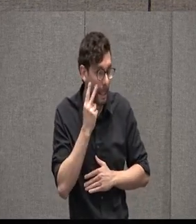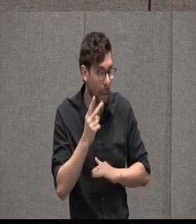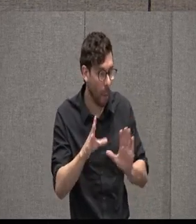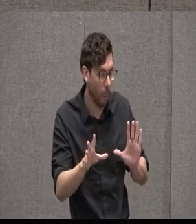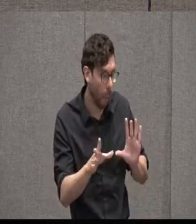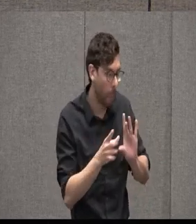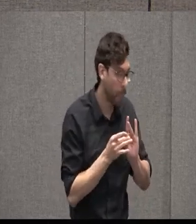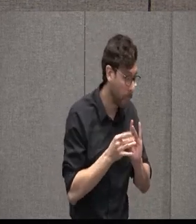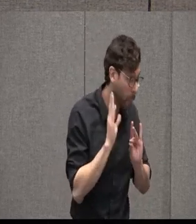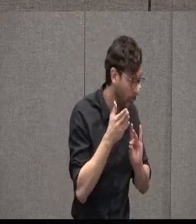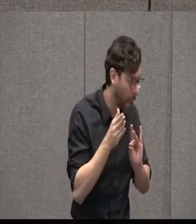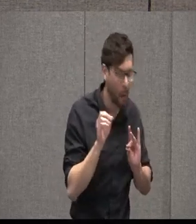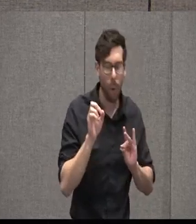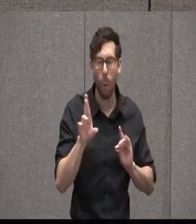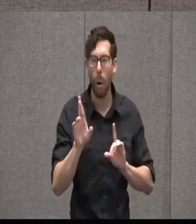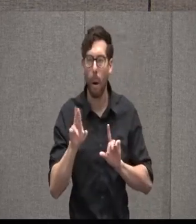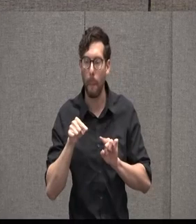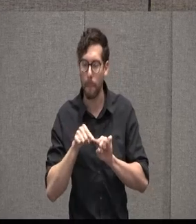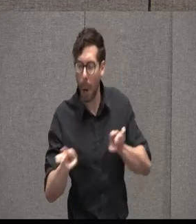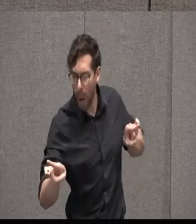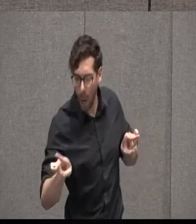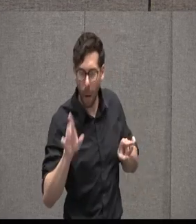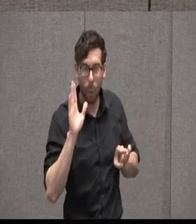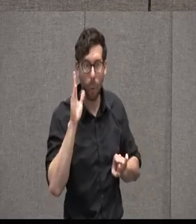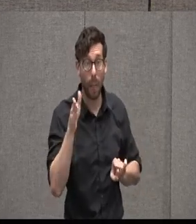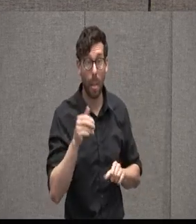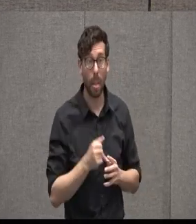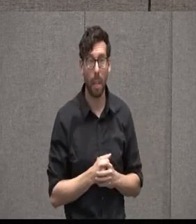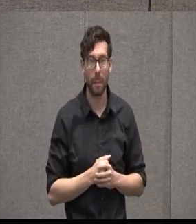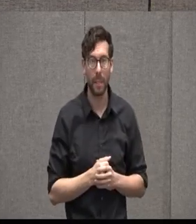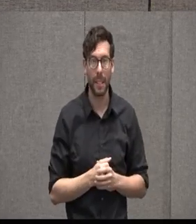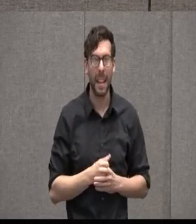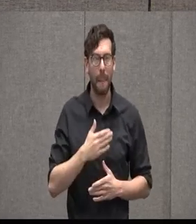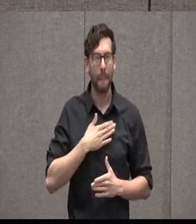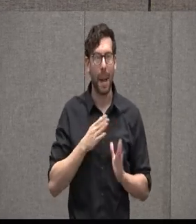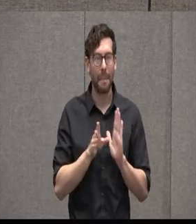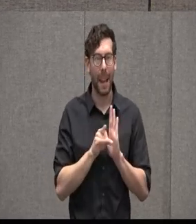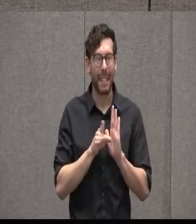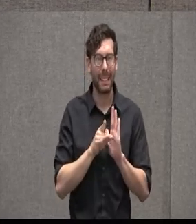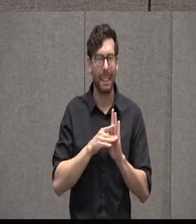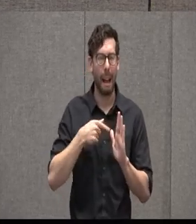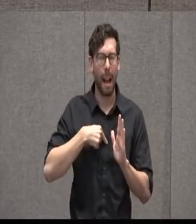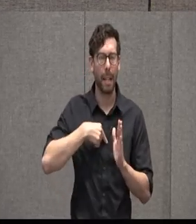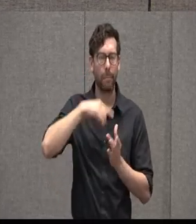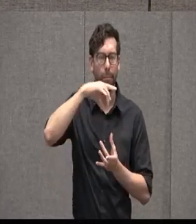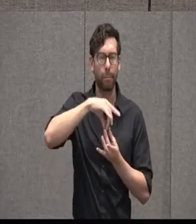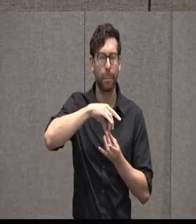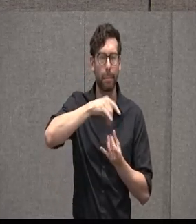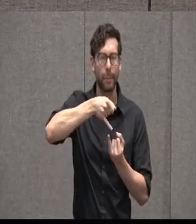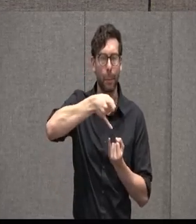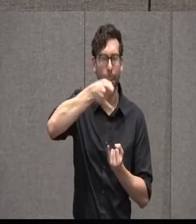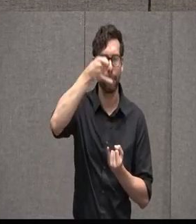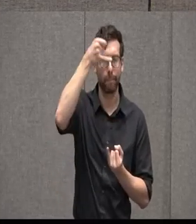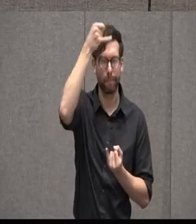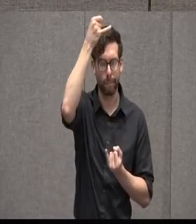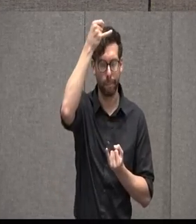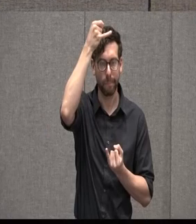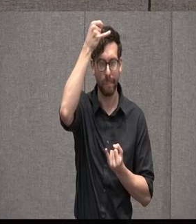then I attached a string to my magnet, and I put some tape here on my